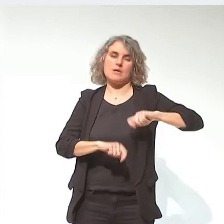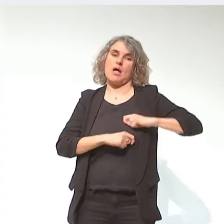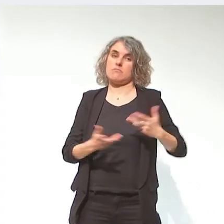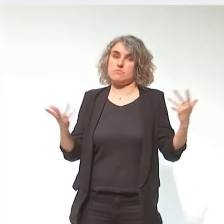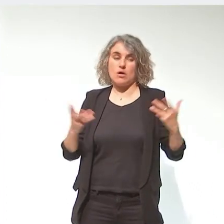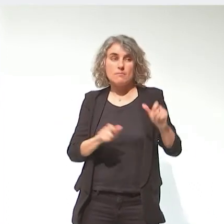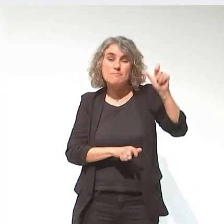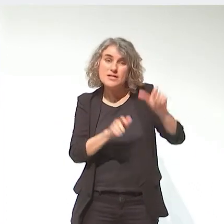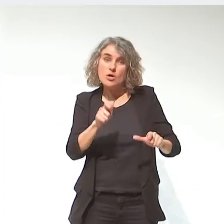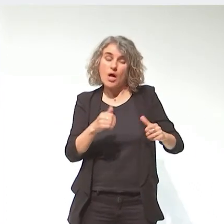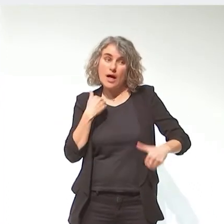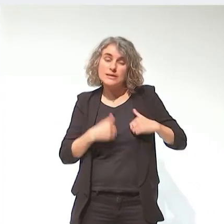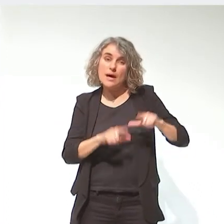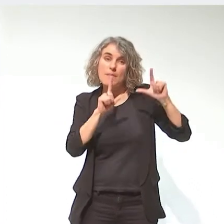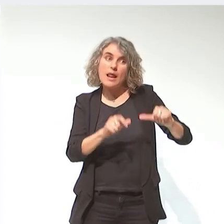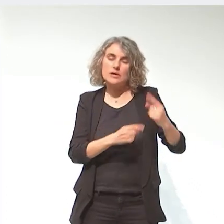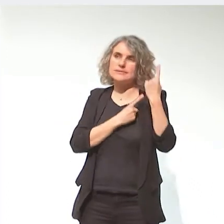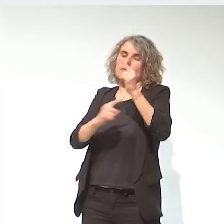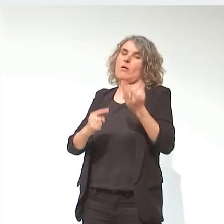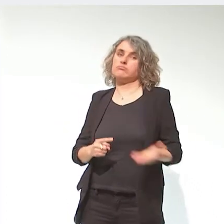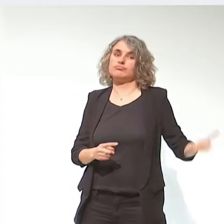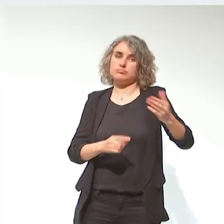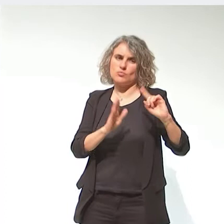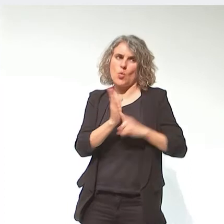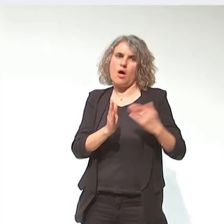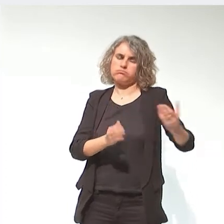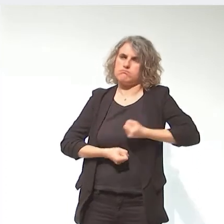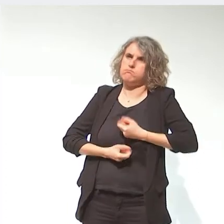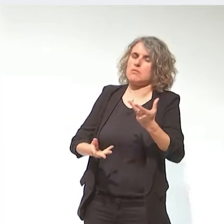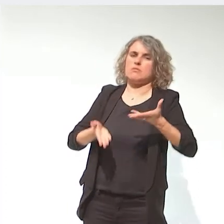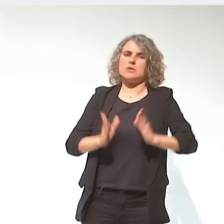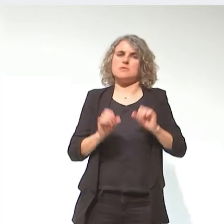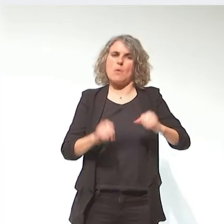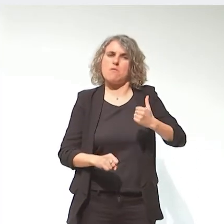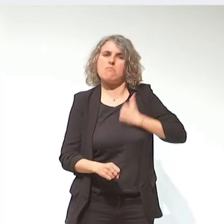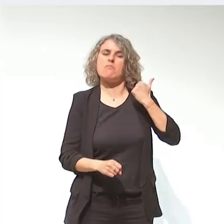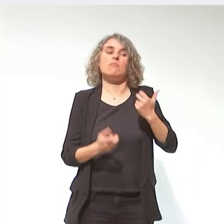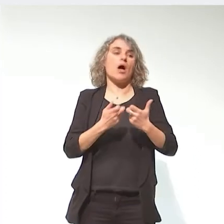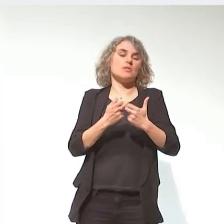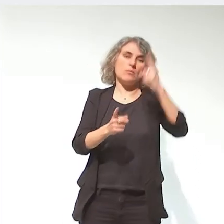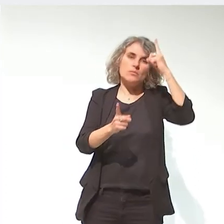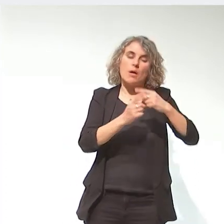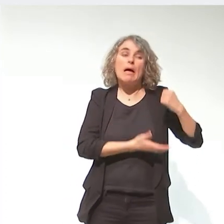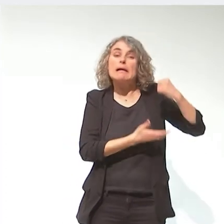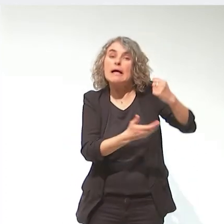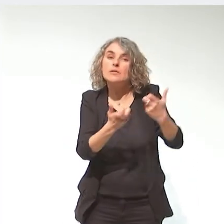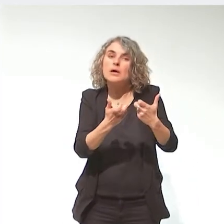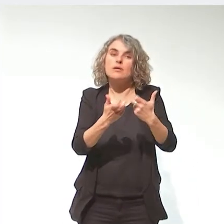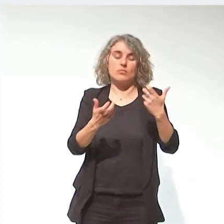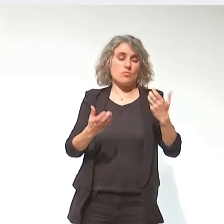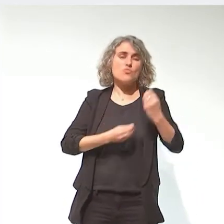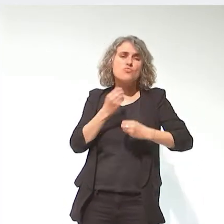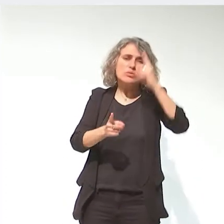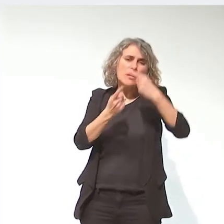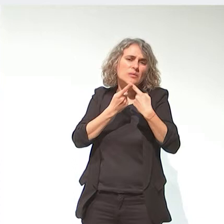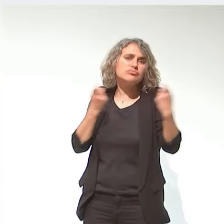the disabled, but we also need to defend the handicapped so that they can make informed decisions